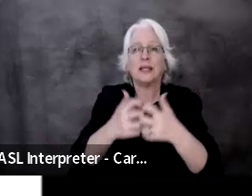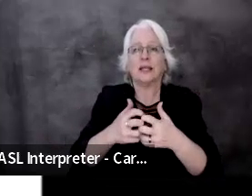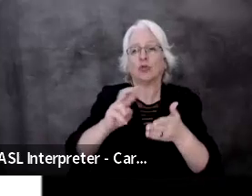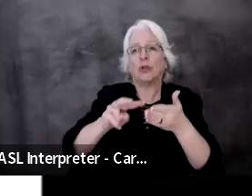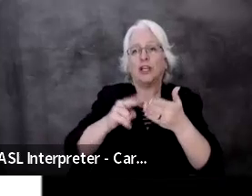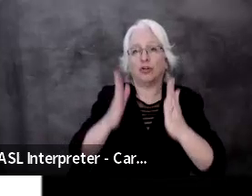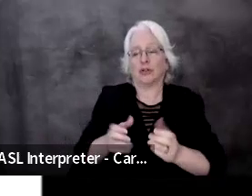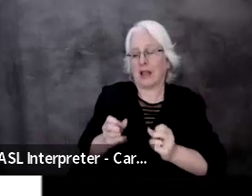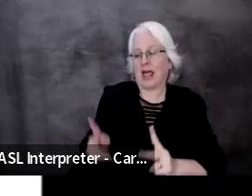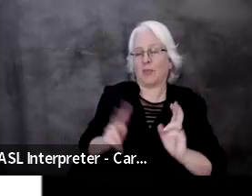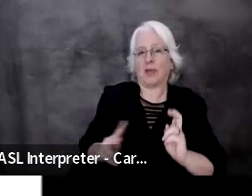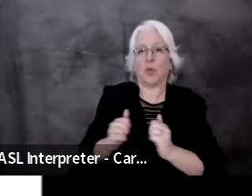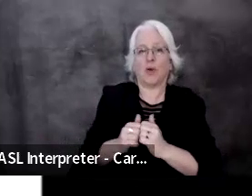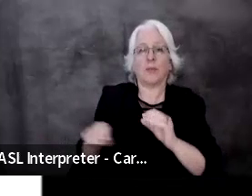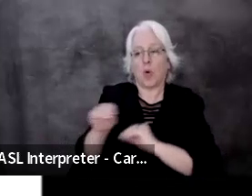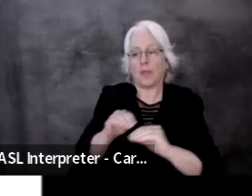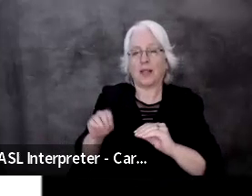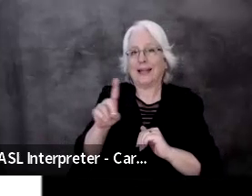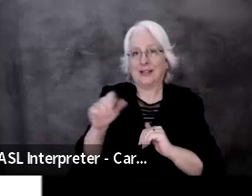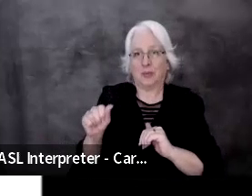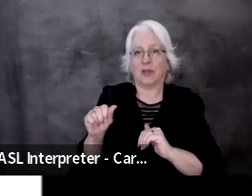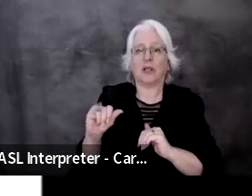mobility disabilities to also